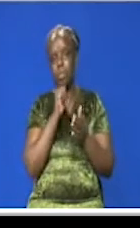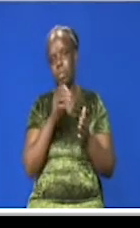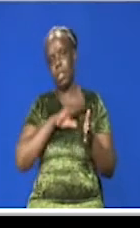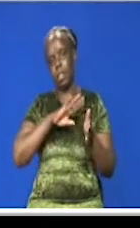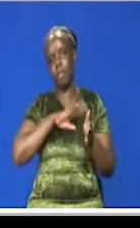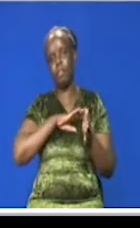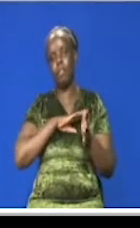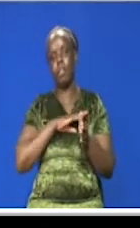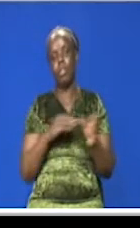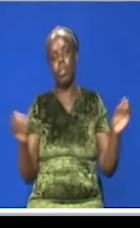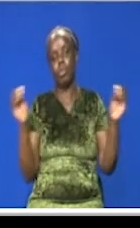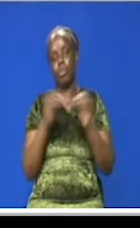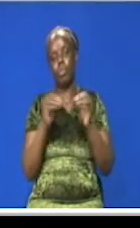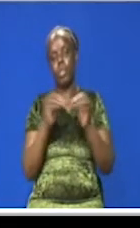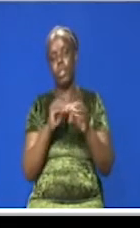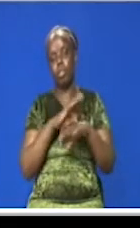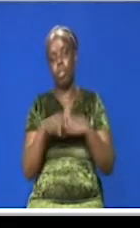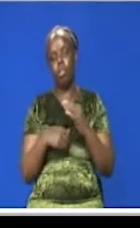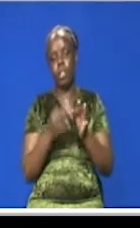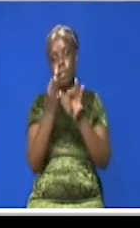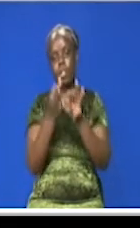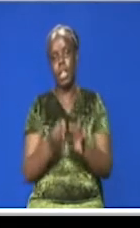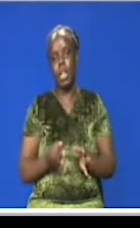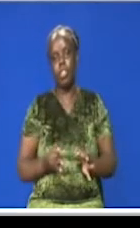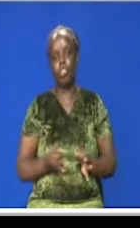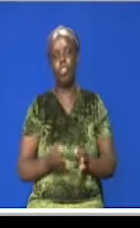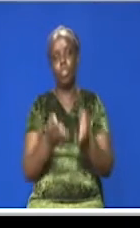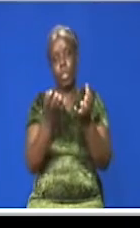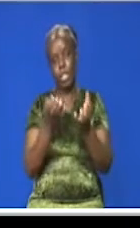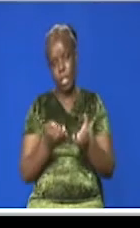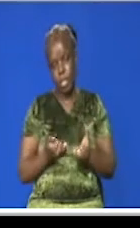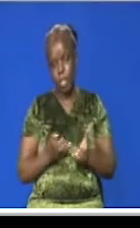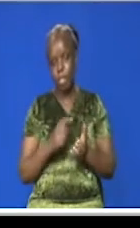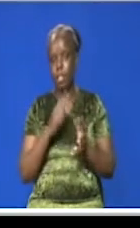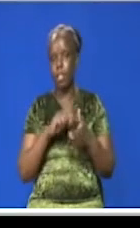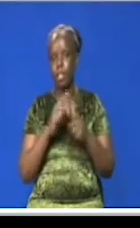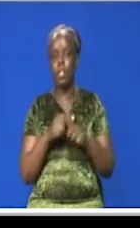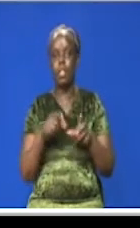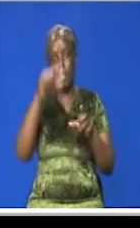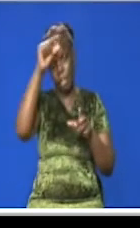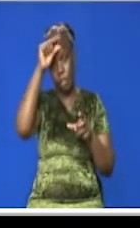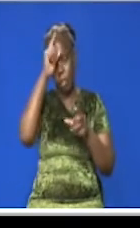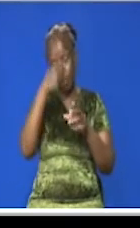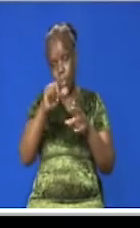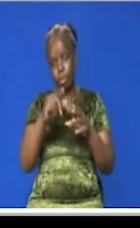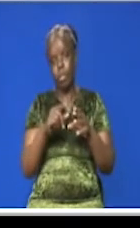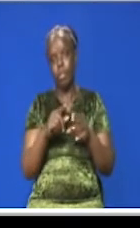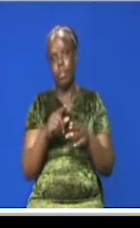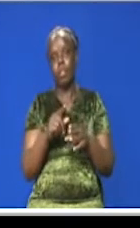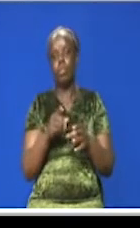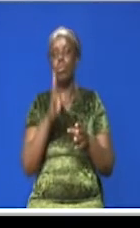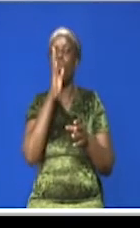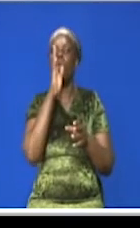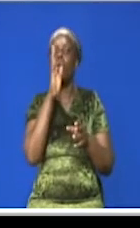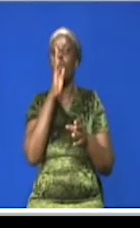enough to finance all the budget. Therefore, the government goes ahead to